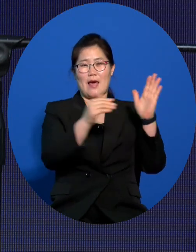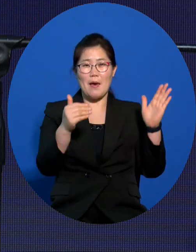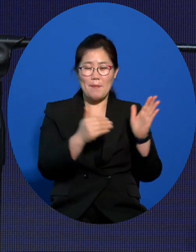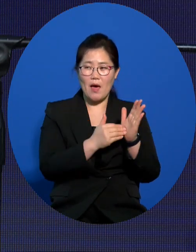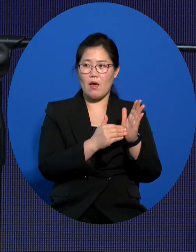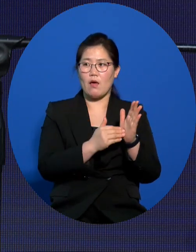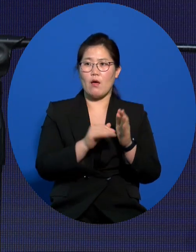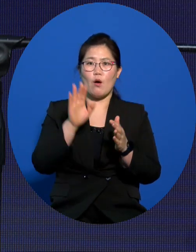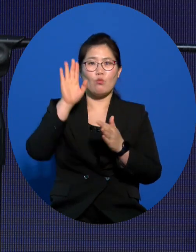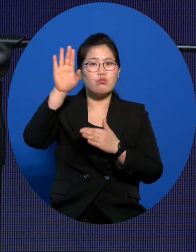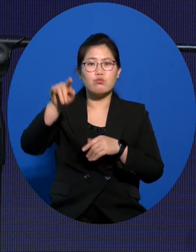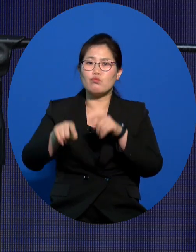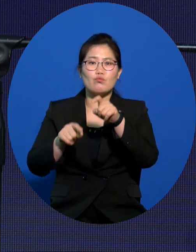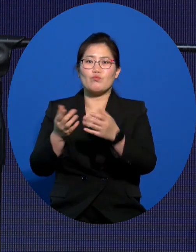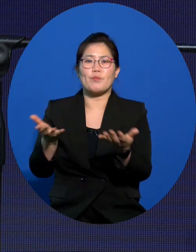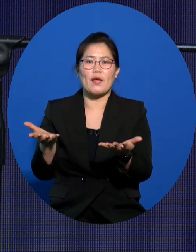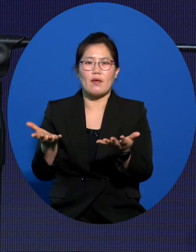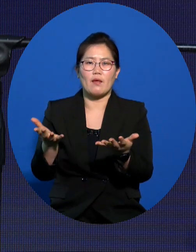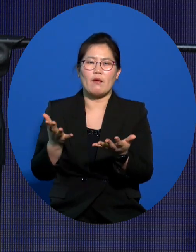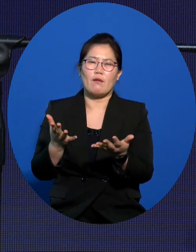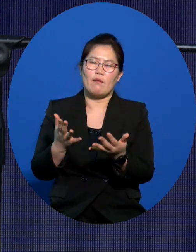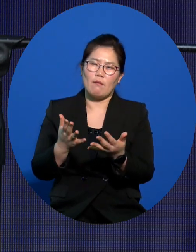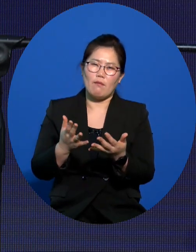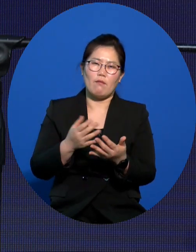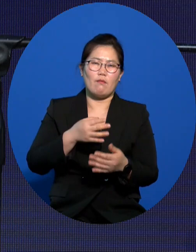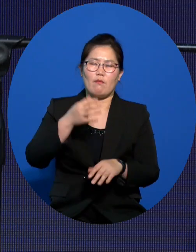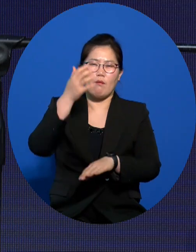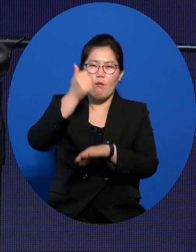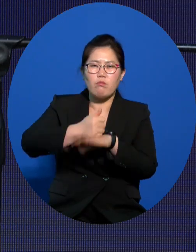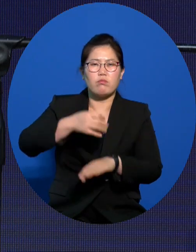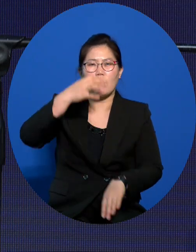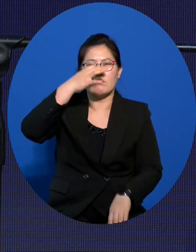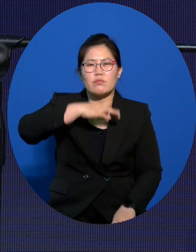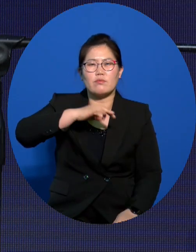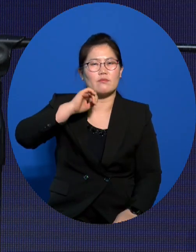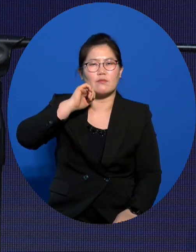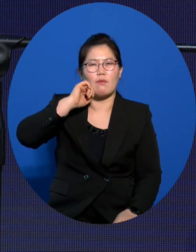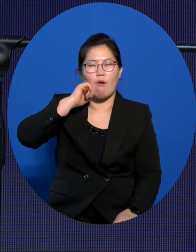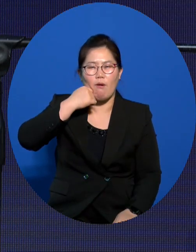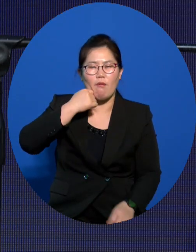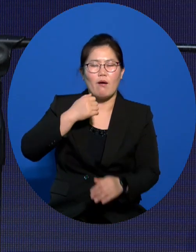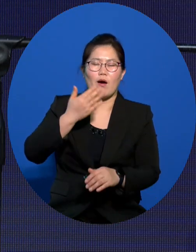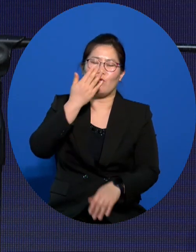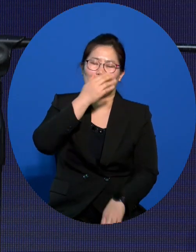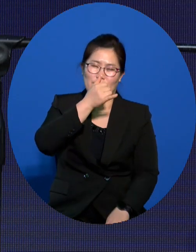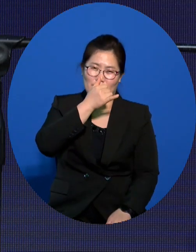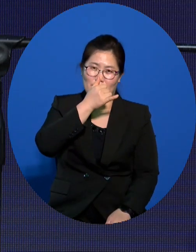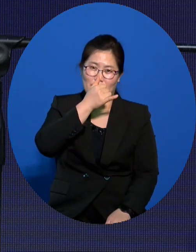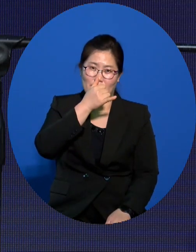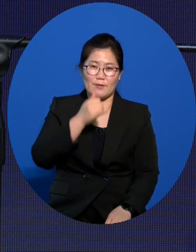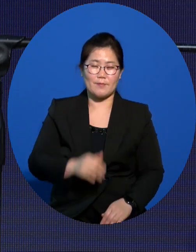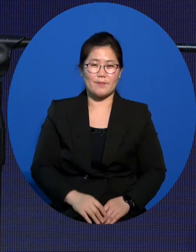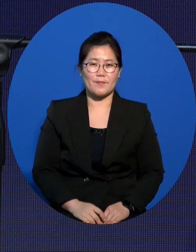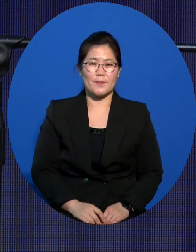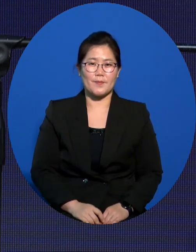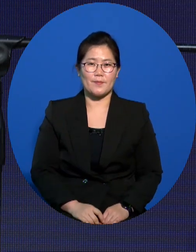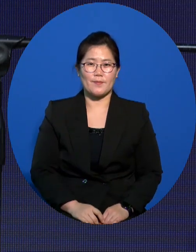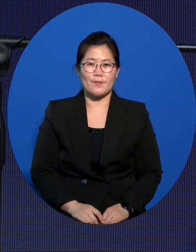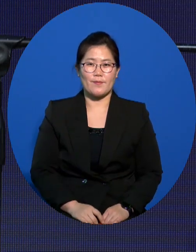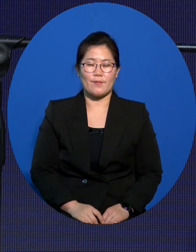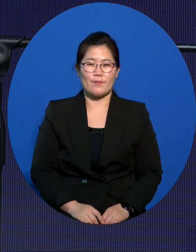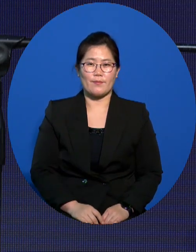I think that hosting this kind of a forum and developing great programs would become meaningless.